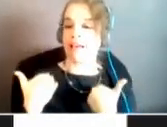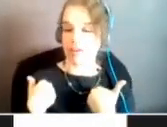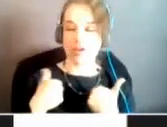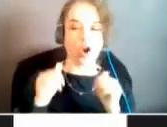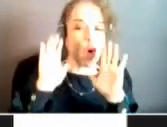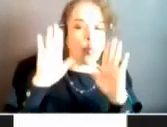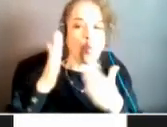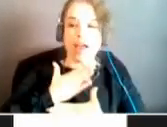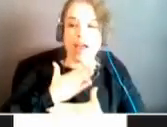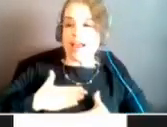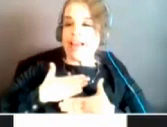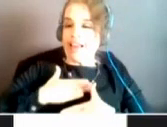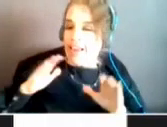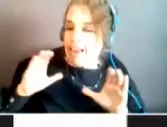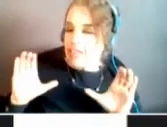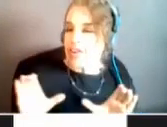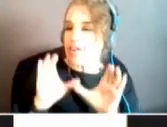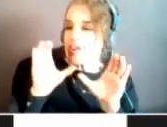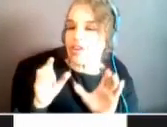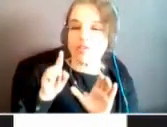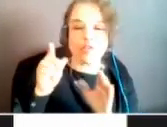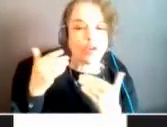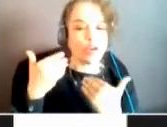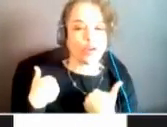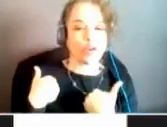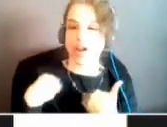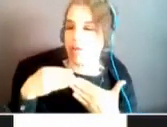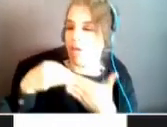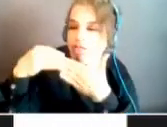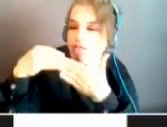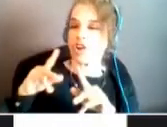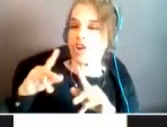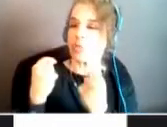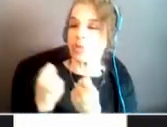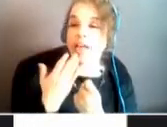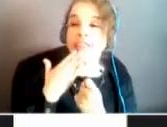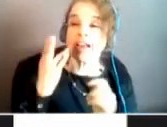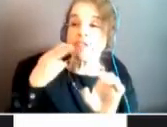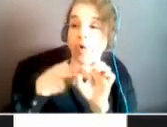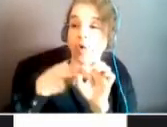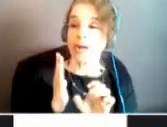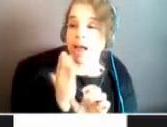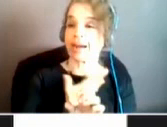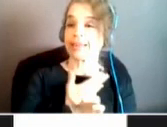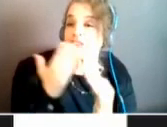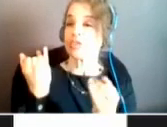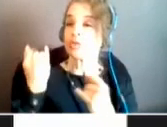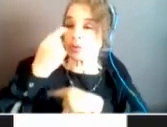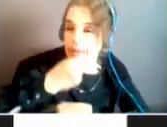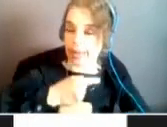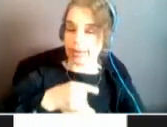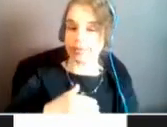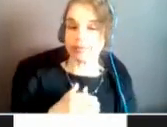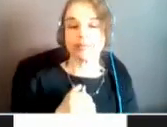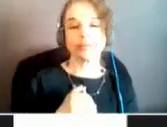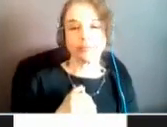wonderful pleasure of acting as co-chair of the Suicide Prevention Coalition. So thank you all for joining us today. Hey,